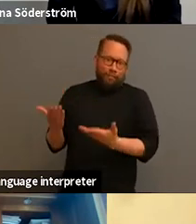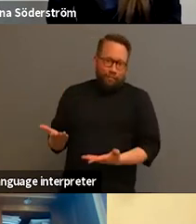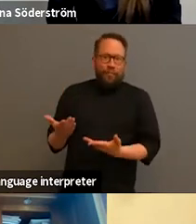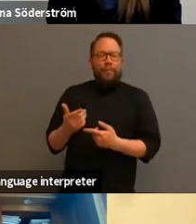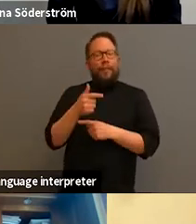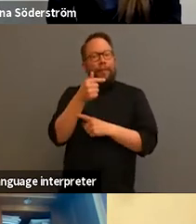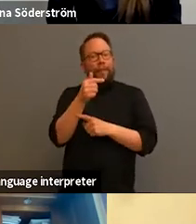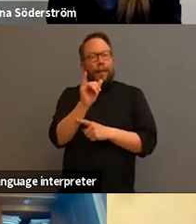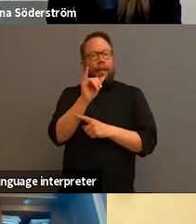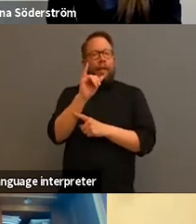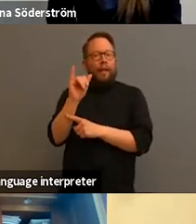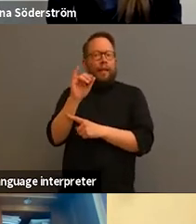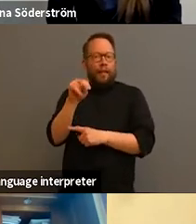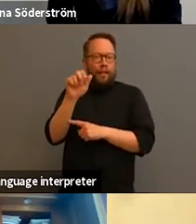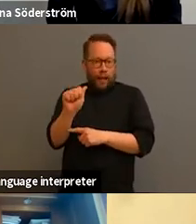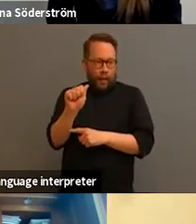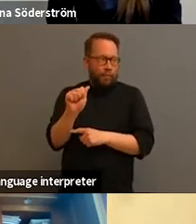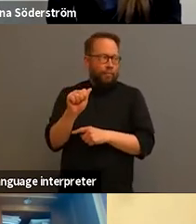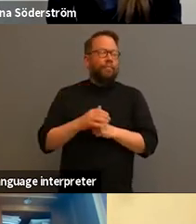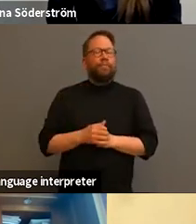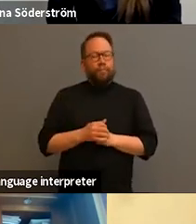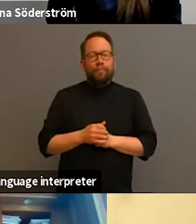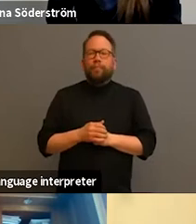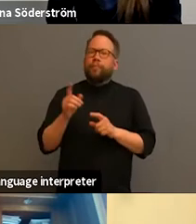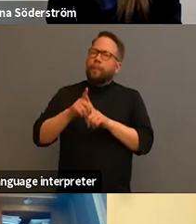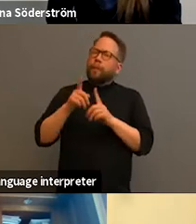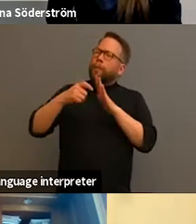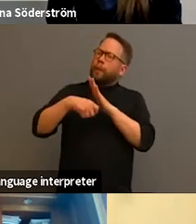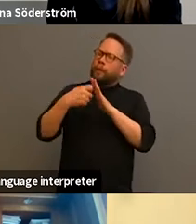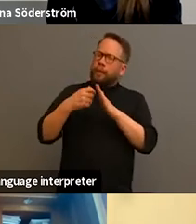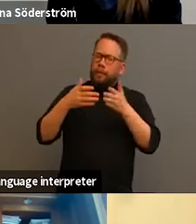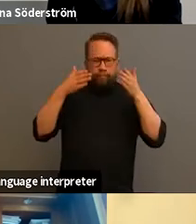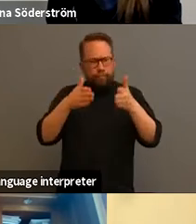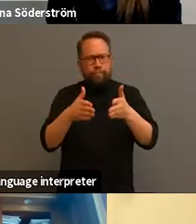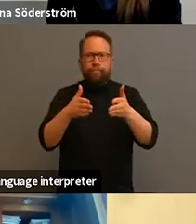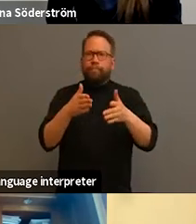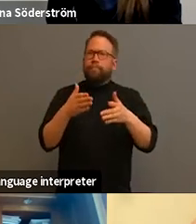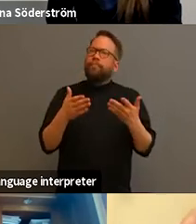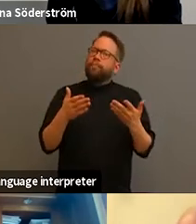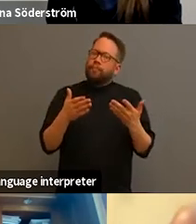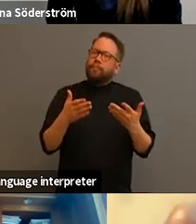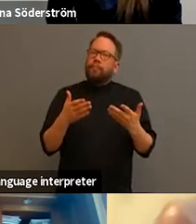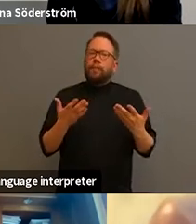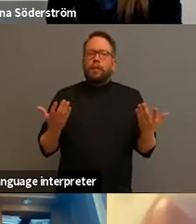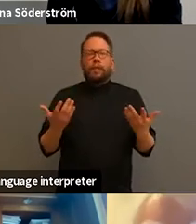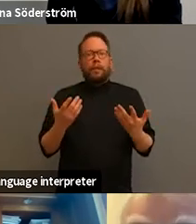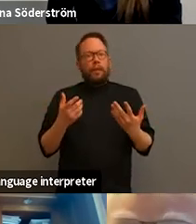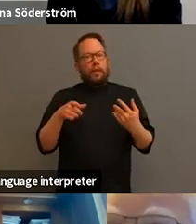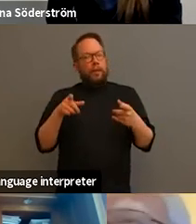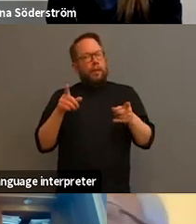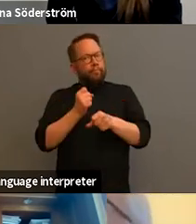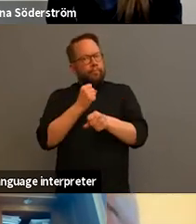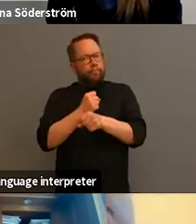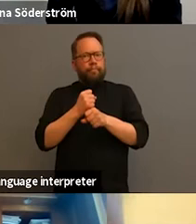she from in Equally Unique, which is a collaboration of different